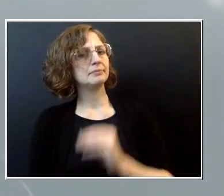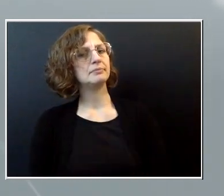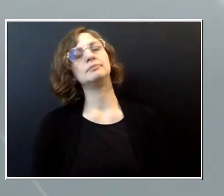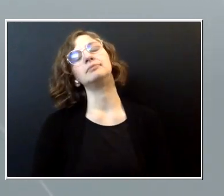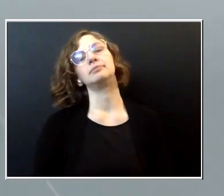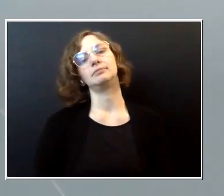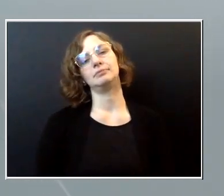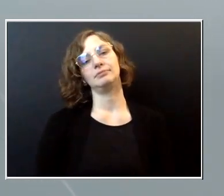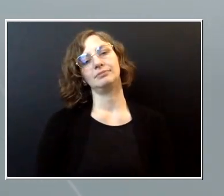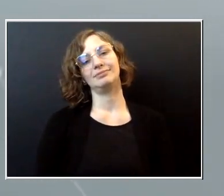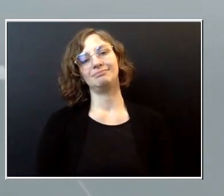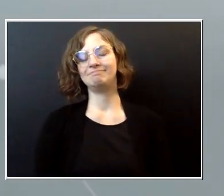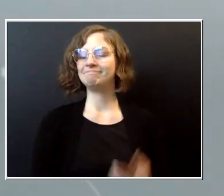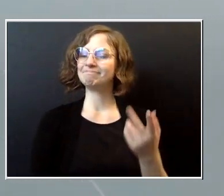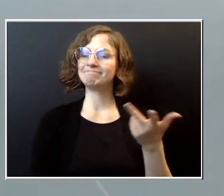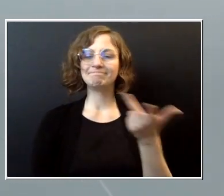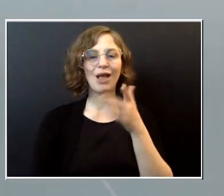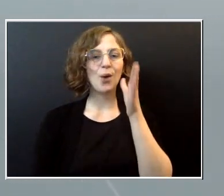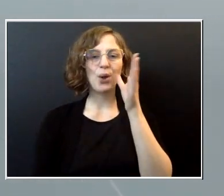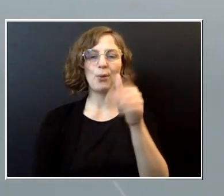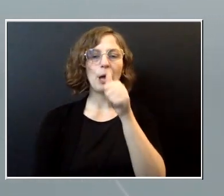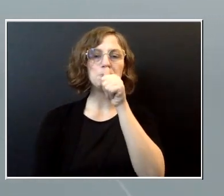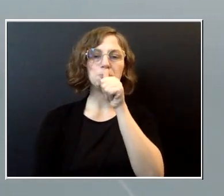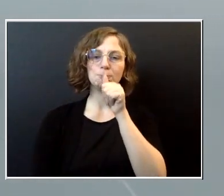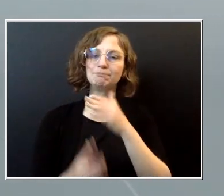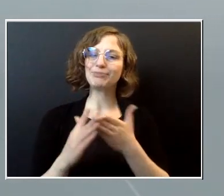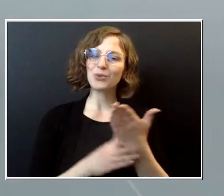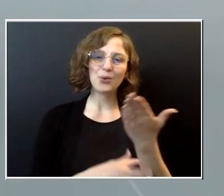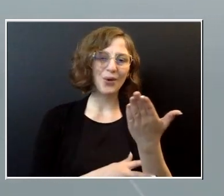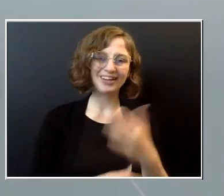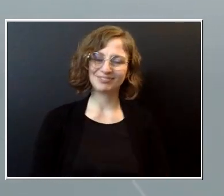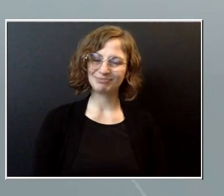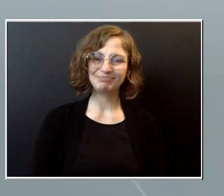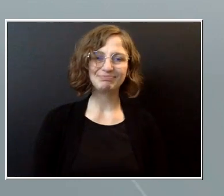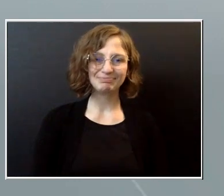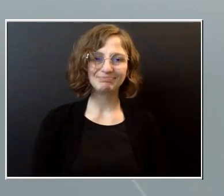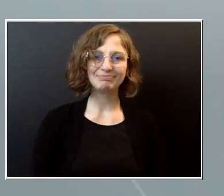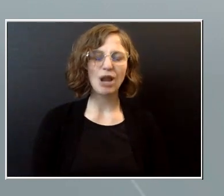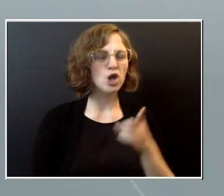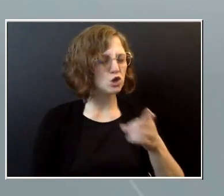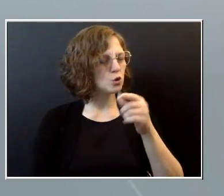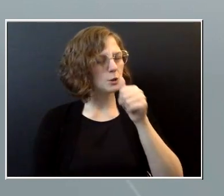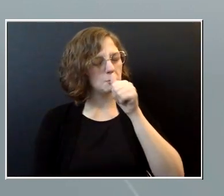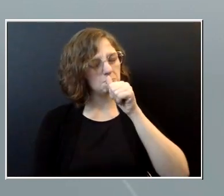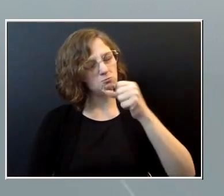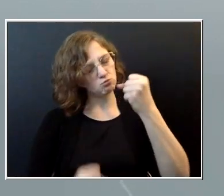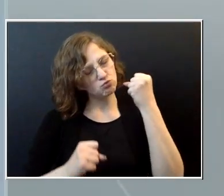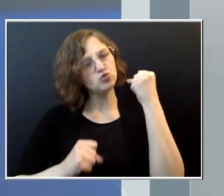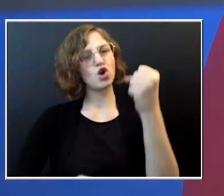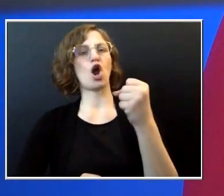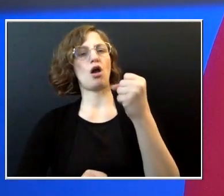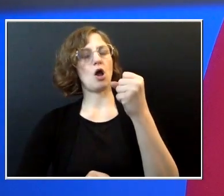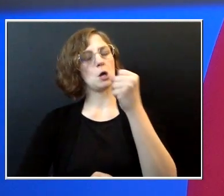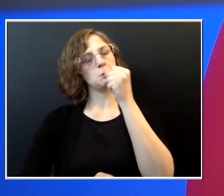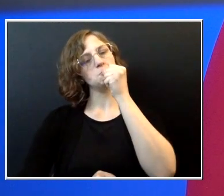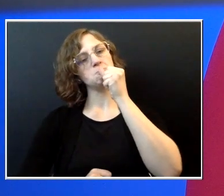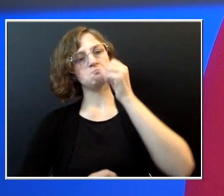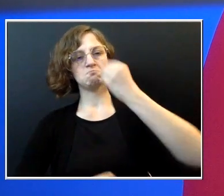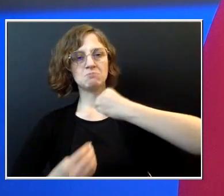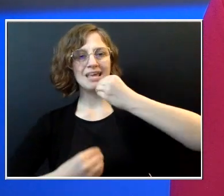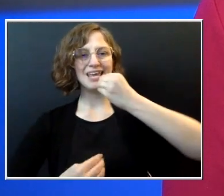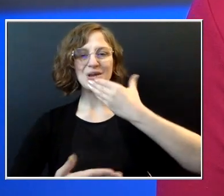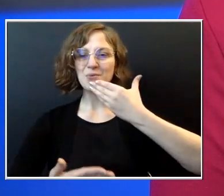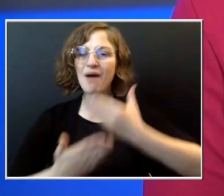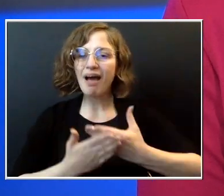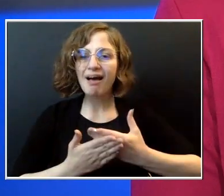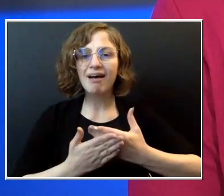it, and you're going to survive. You're resilient. You're strong. Eat well. Pay attention to